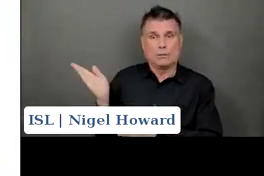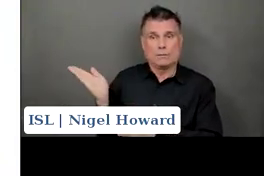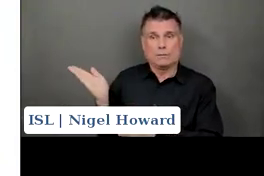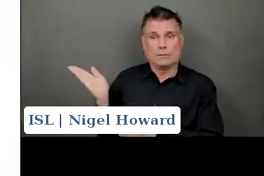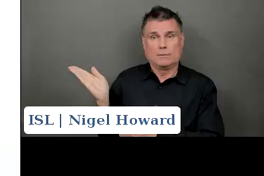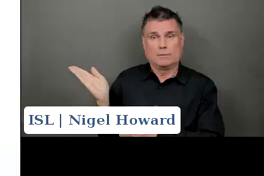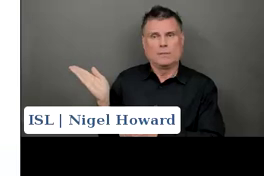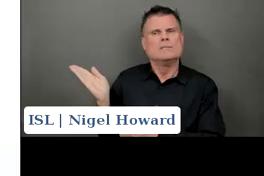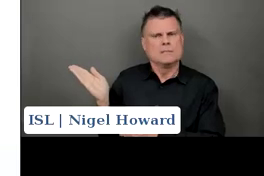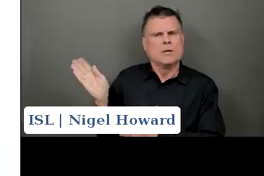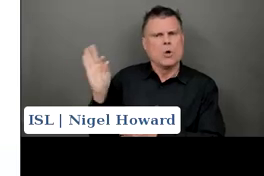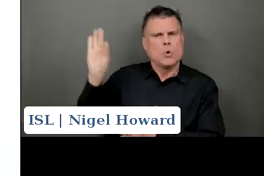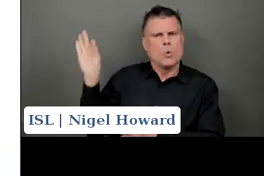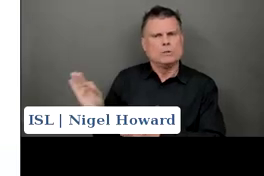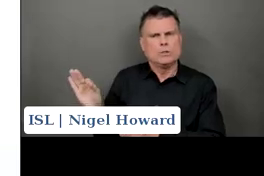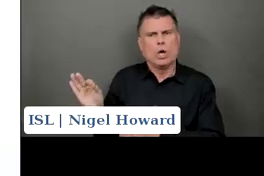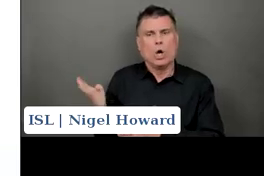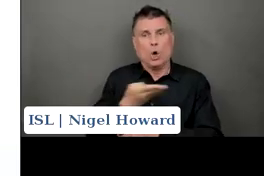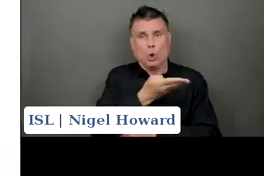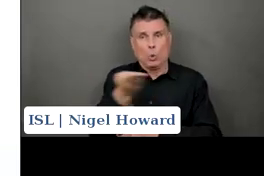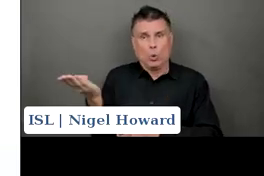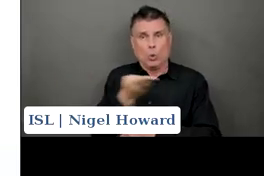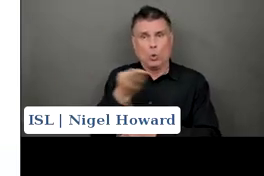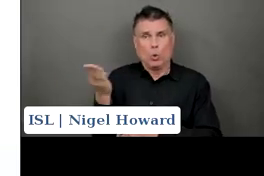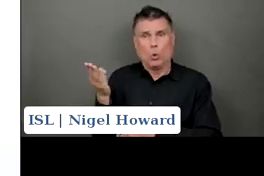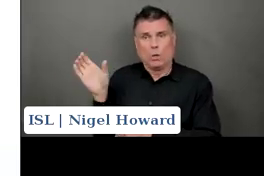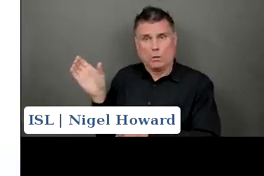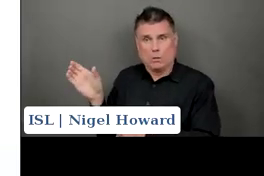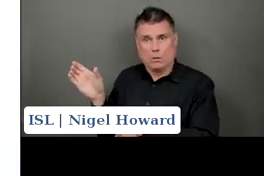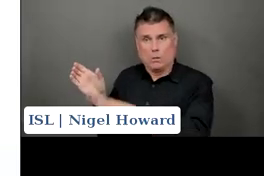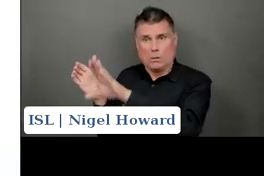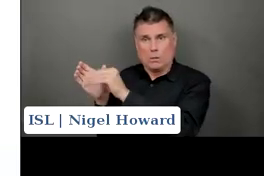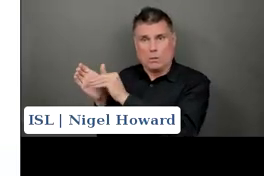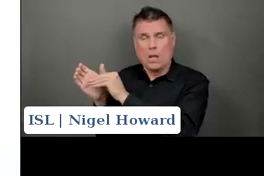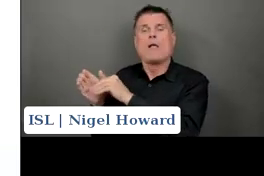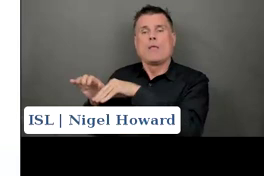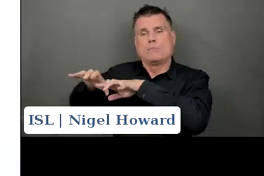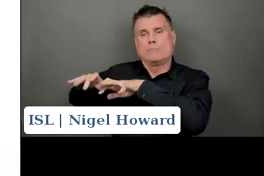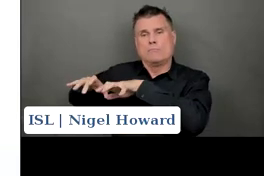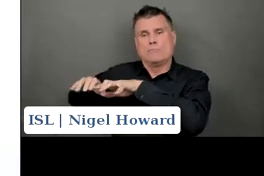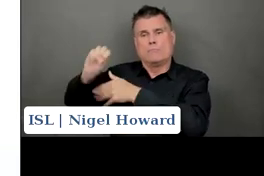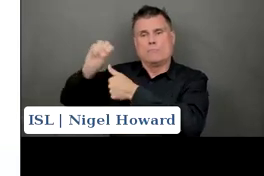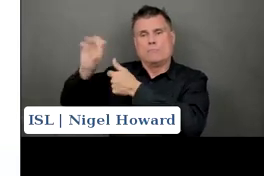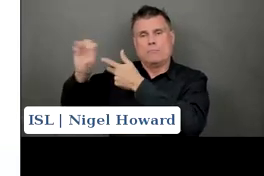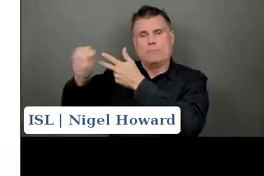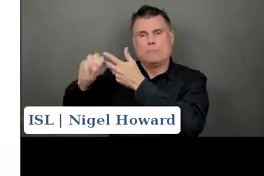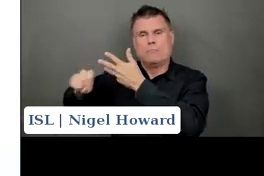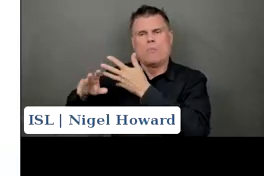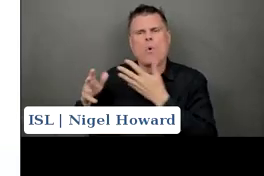So if you can go to Mentimeter, we would be very happy to hear, what do you think care and support refers